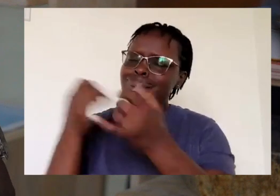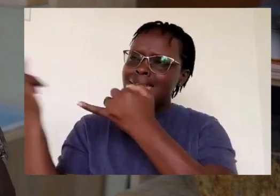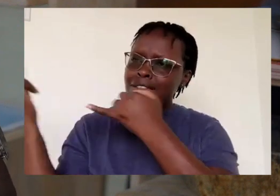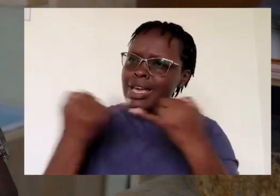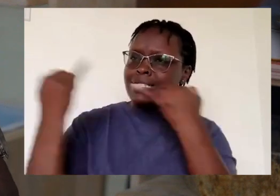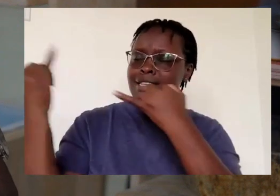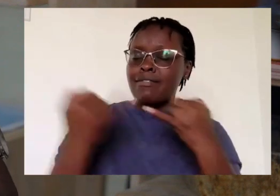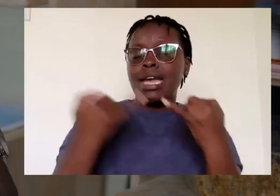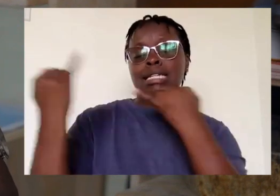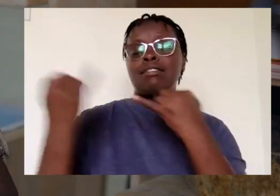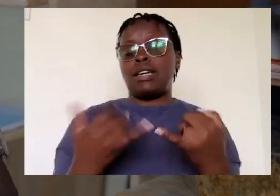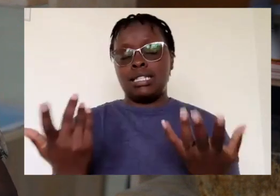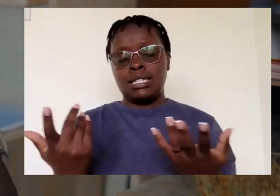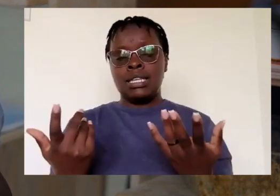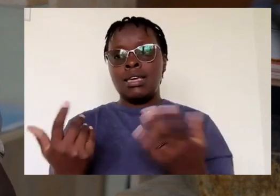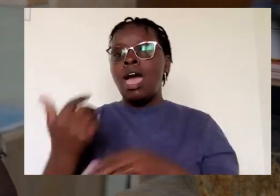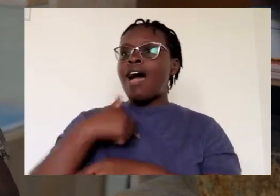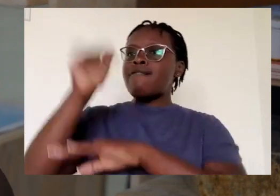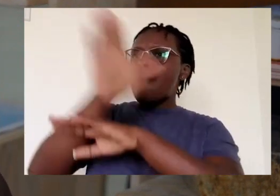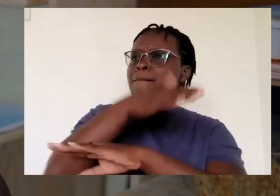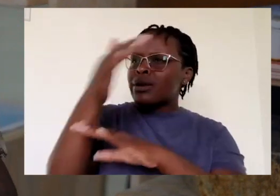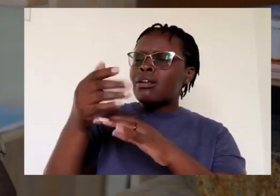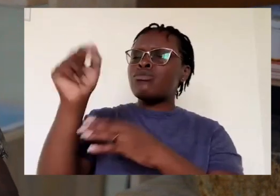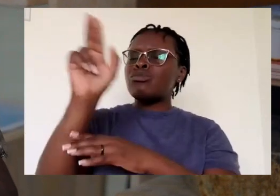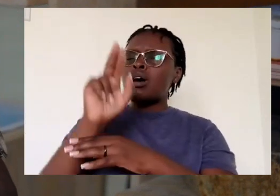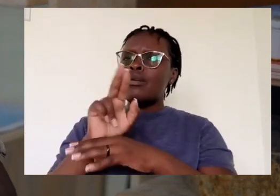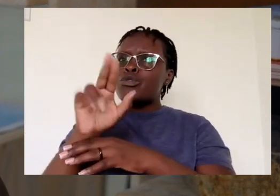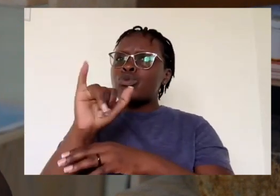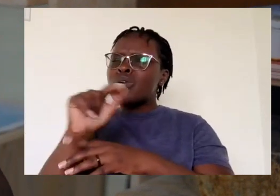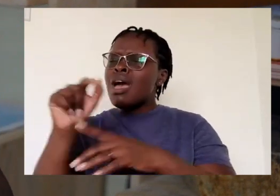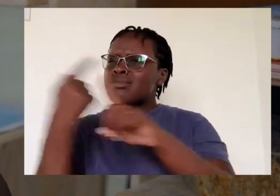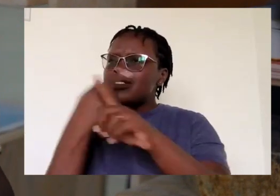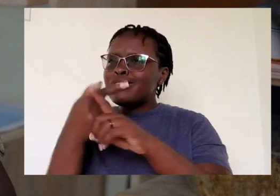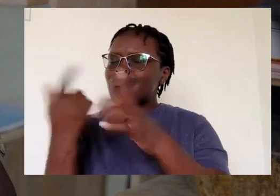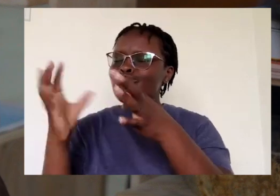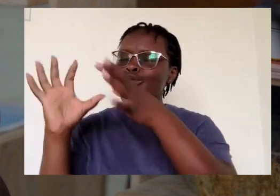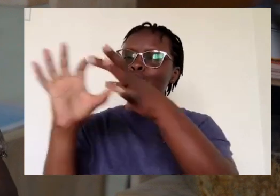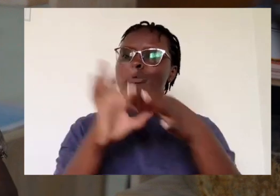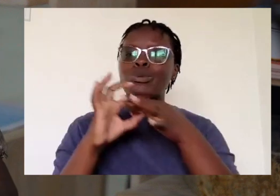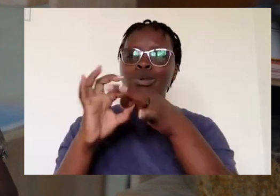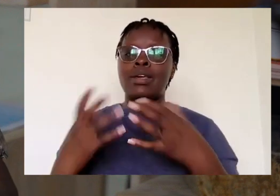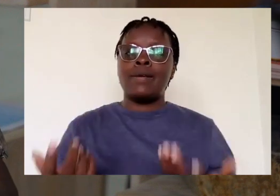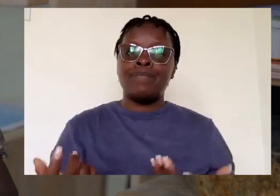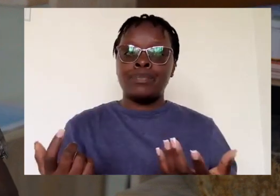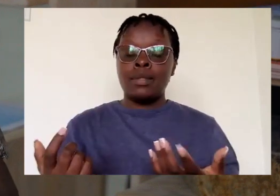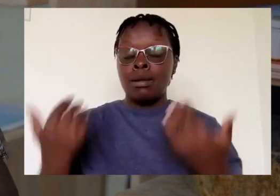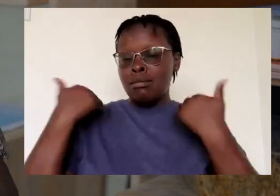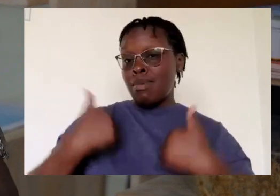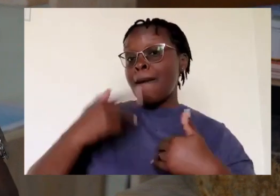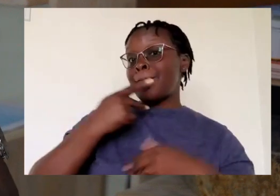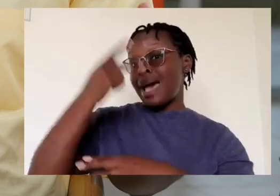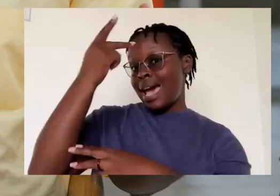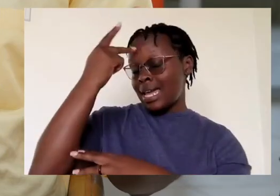this push through their umbrella unions, and other initiatives that then targets the parents. So